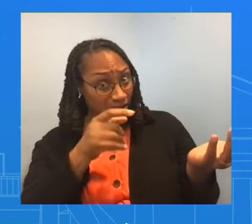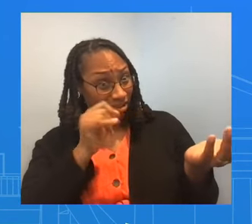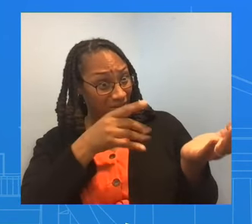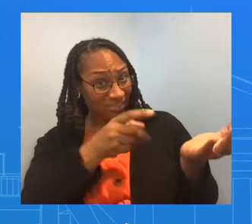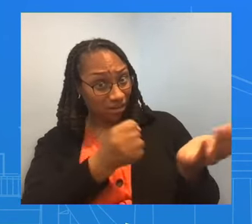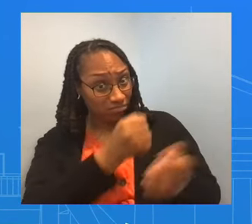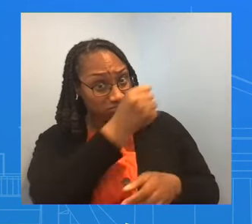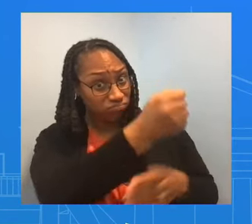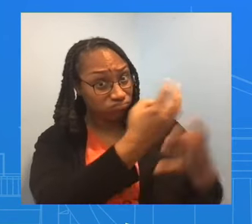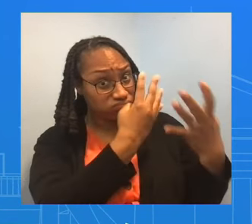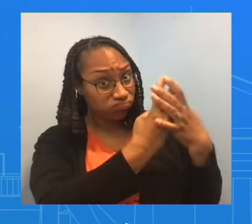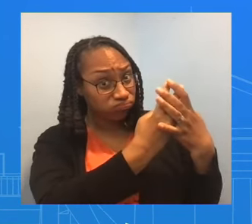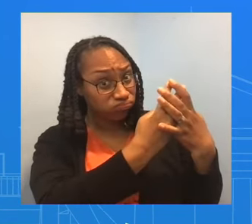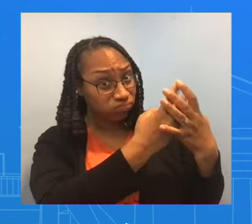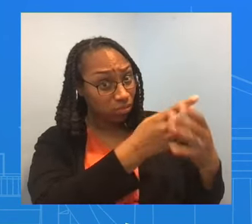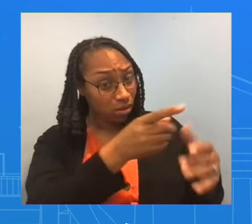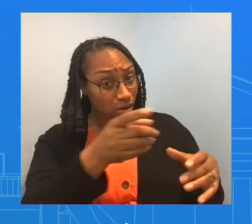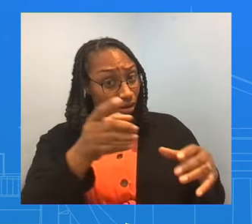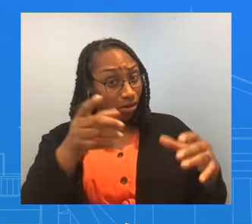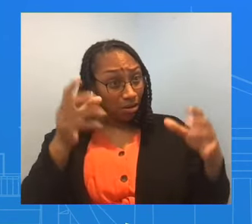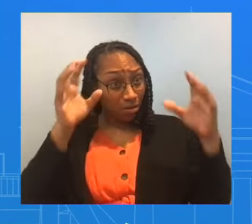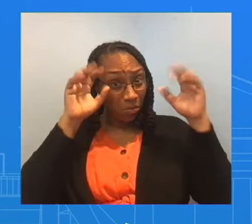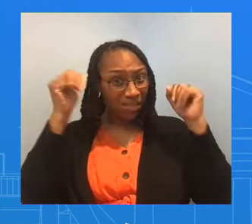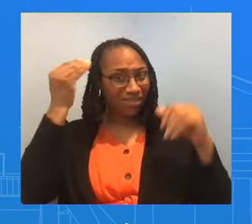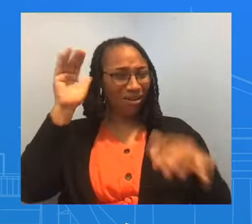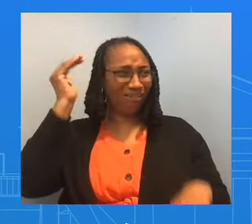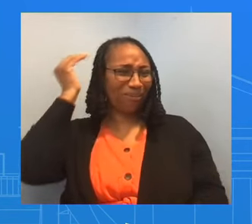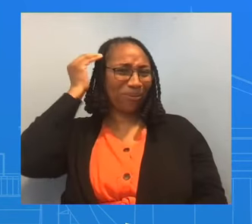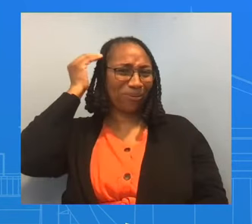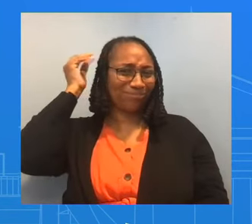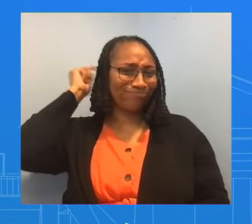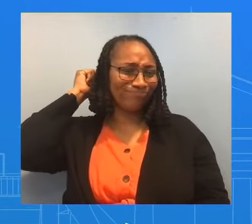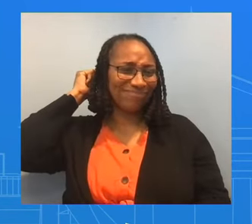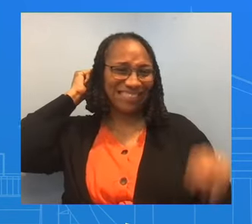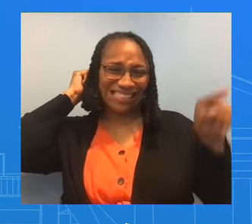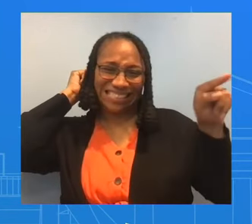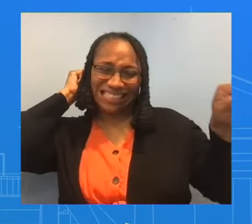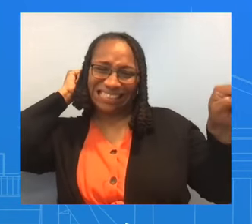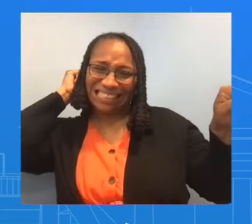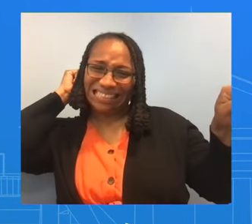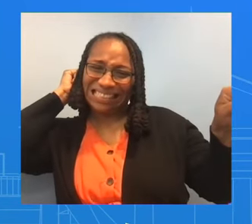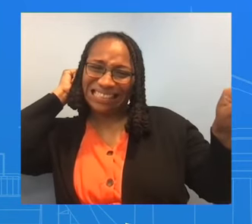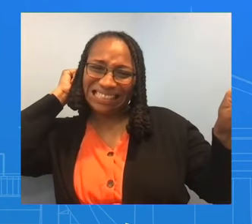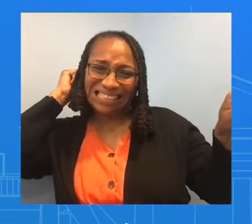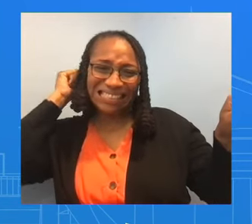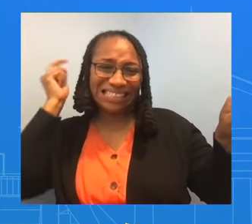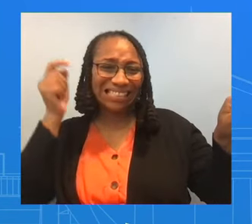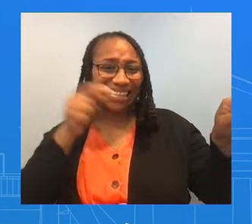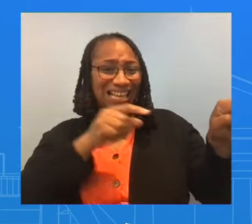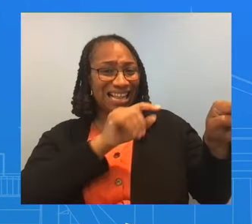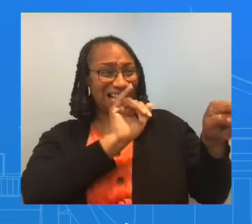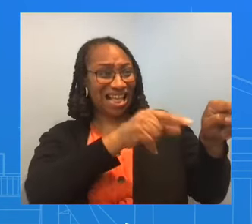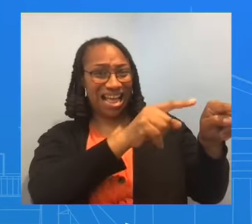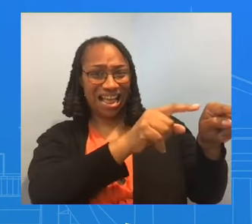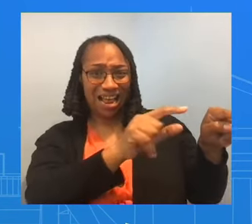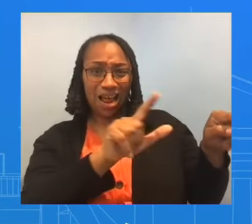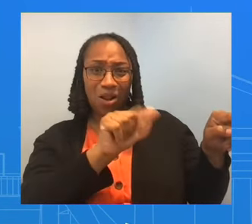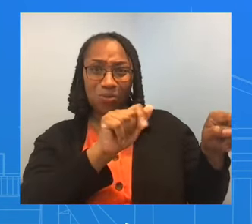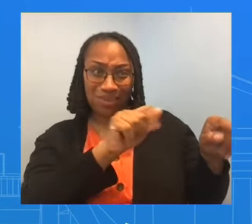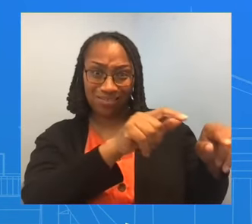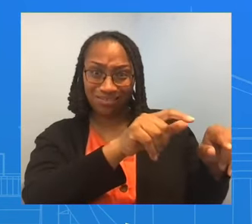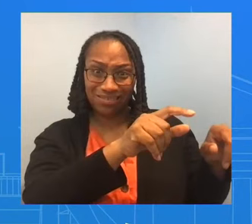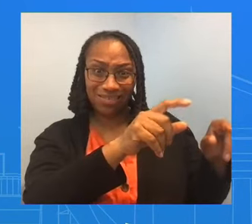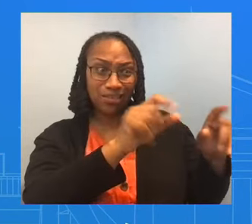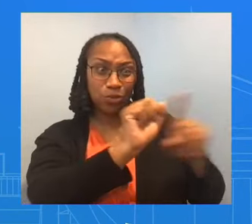many times on Lieutenant Alconis's situation. And what I can tell you is that we continue to work